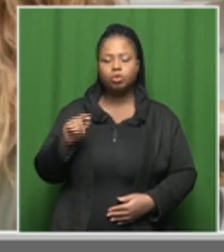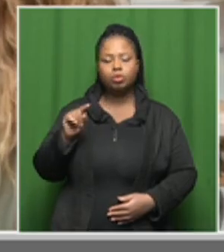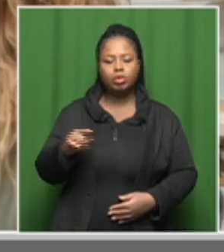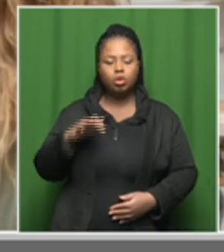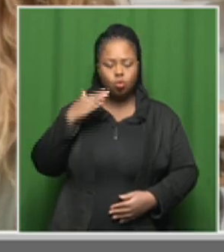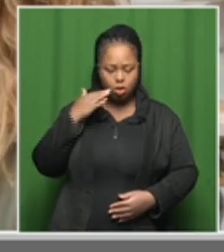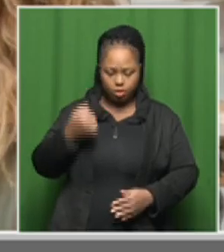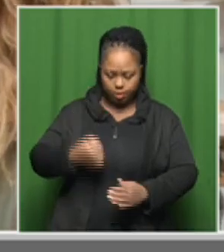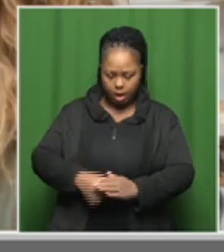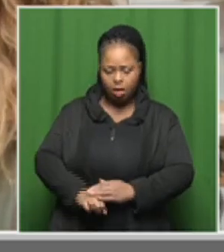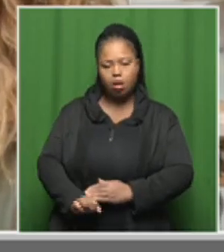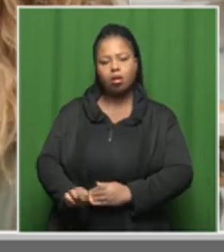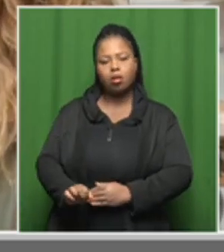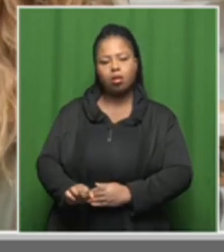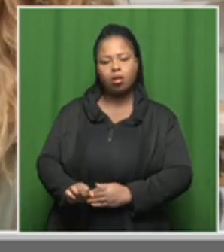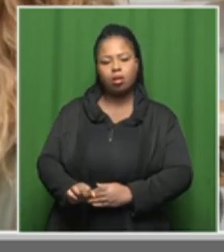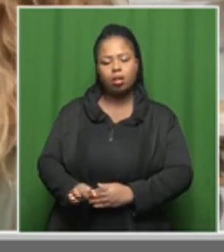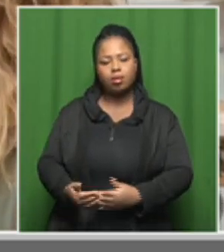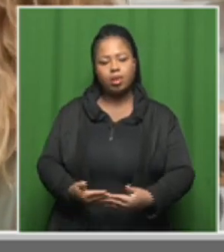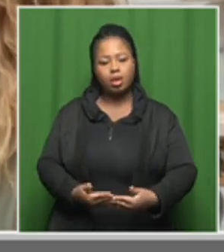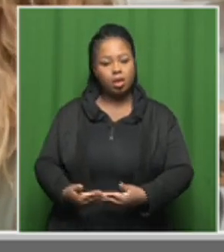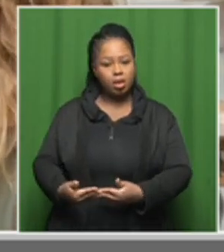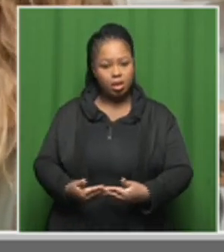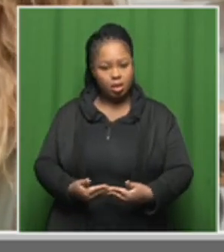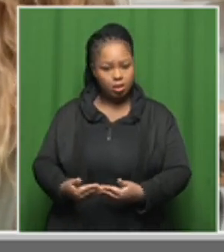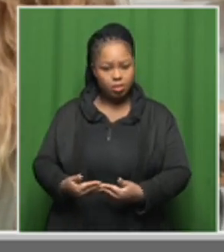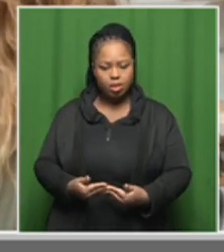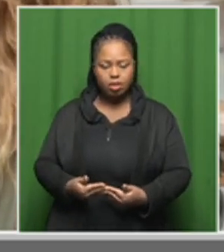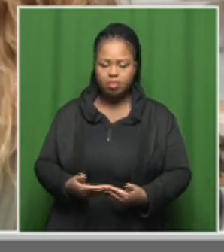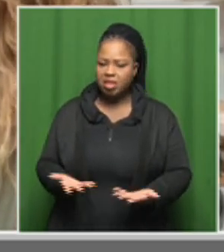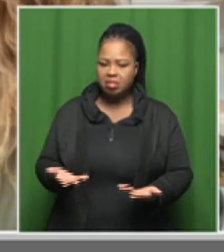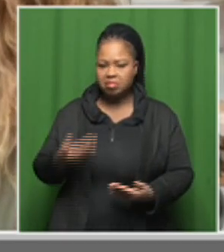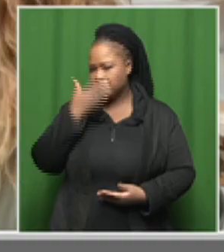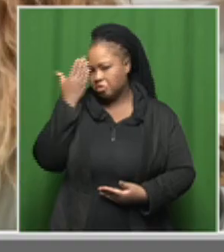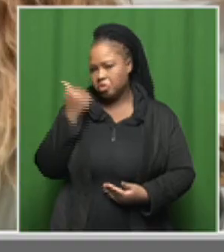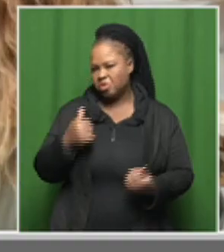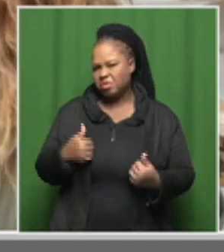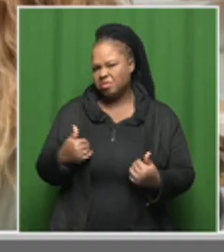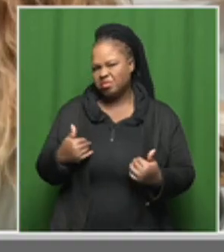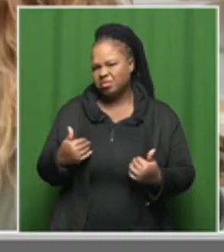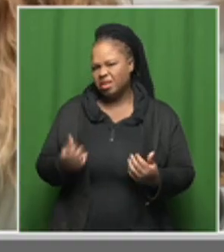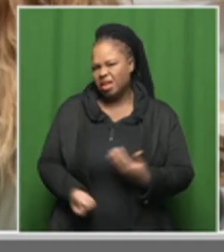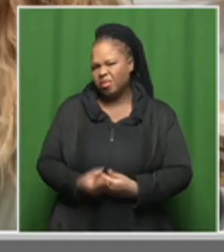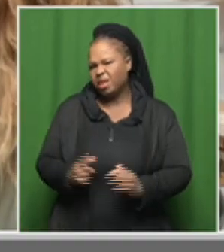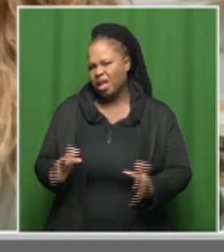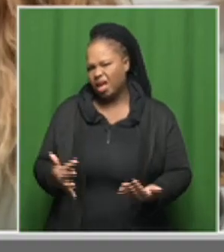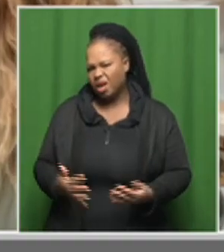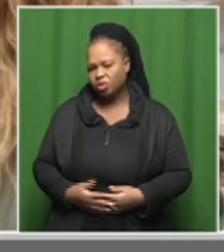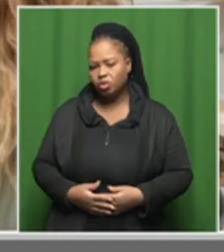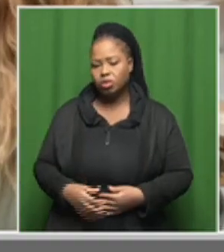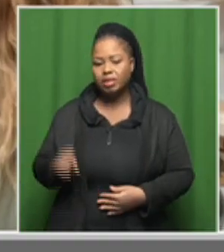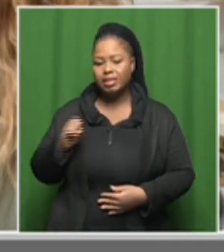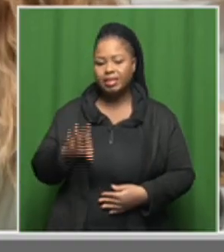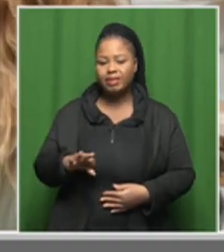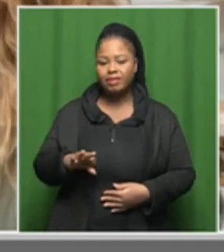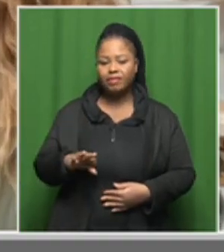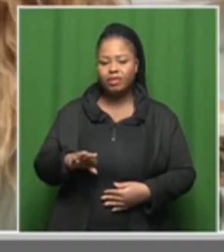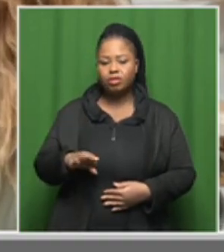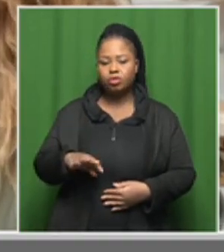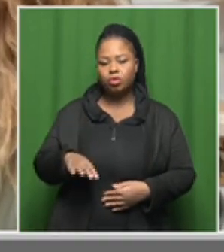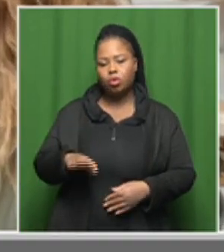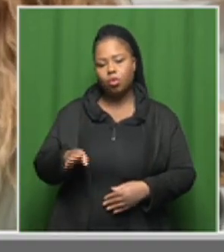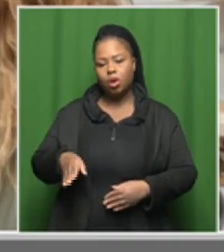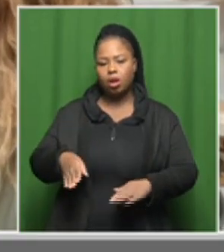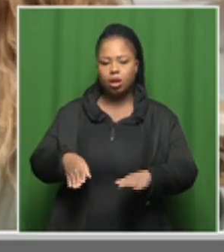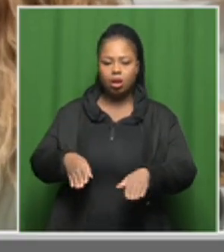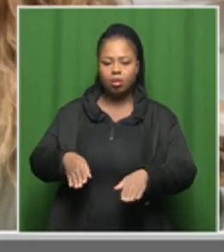it's congenital. It's as you said, the cause is not known, but physically what clubfoot is when the foot is either one or both feet